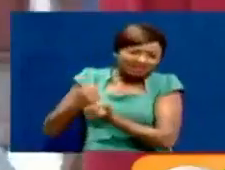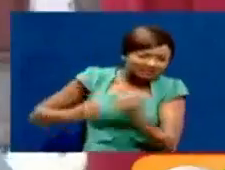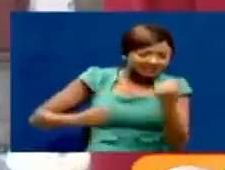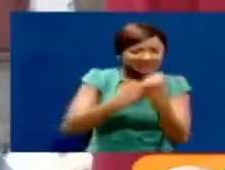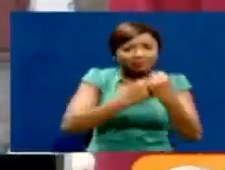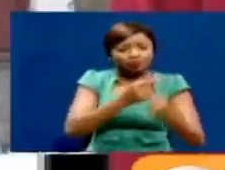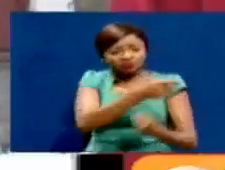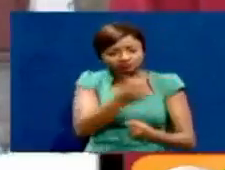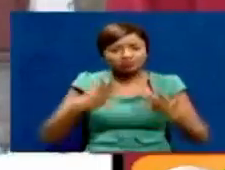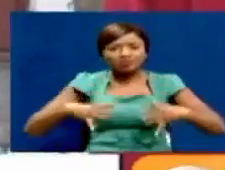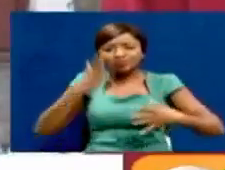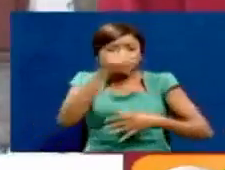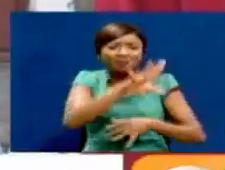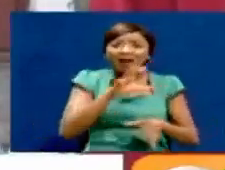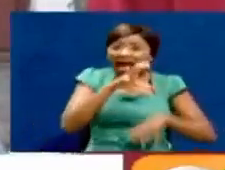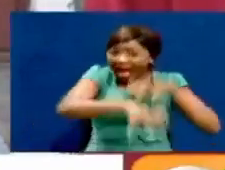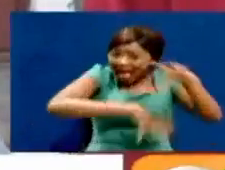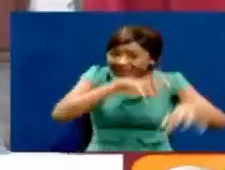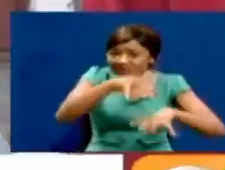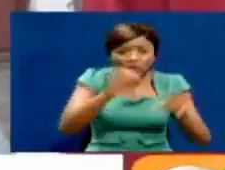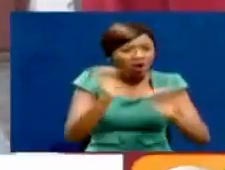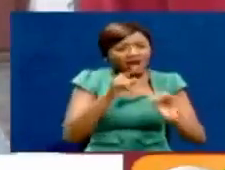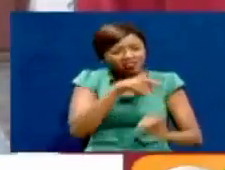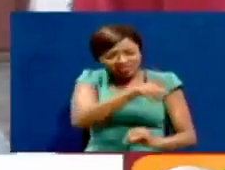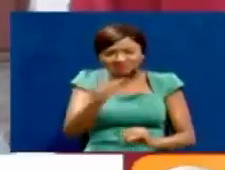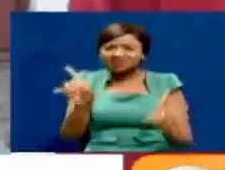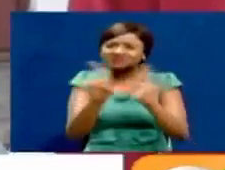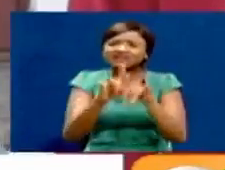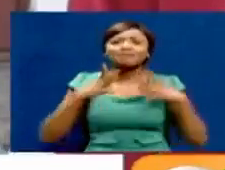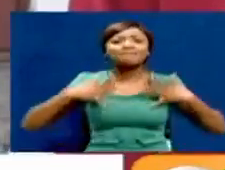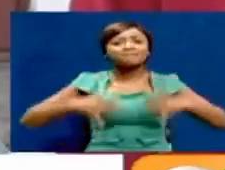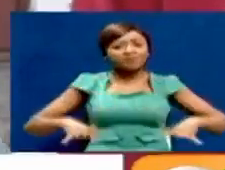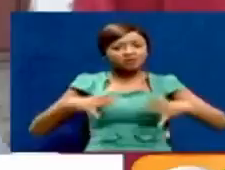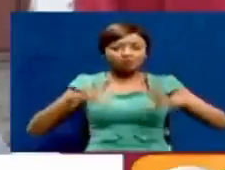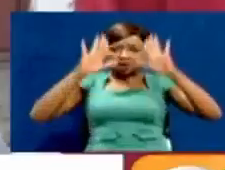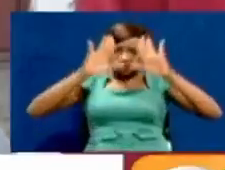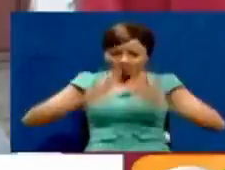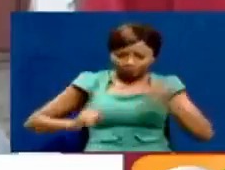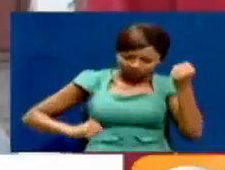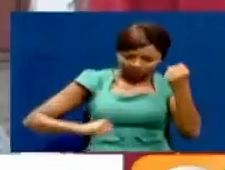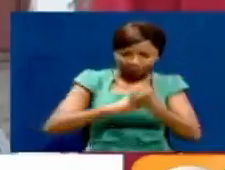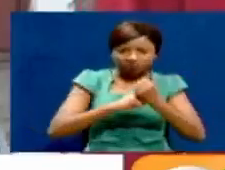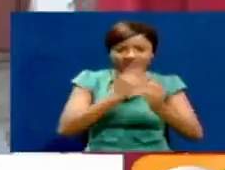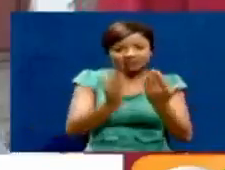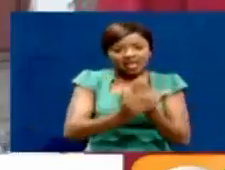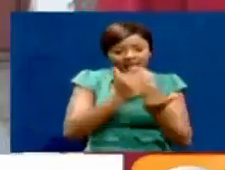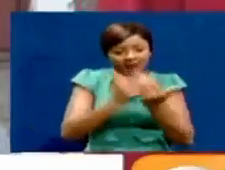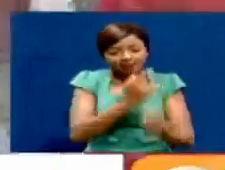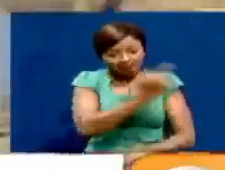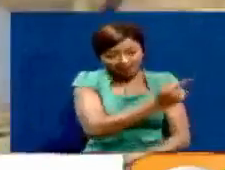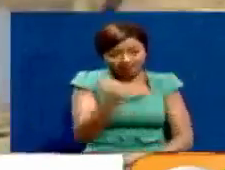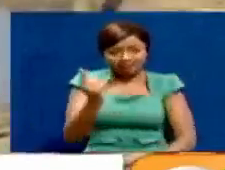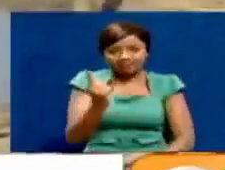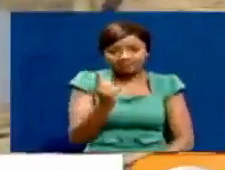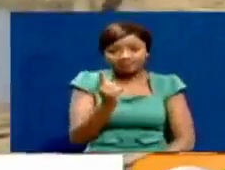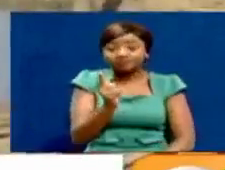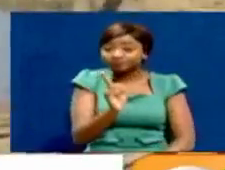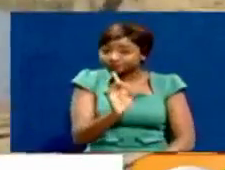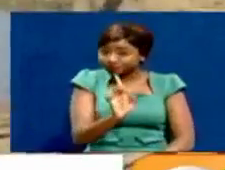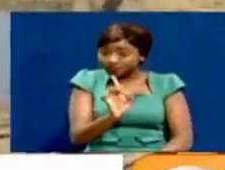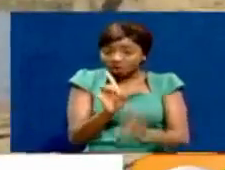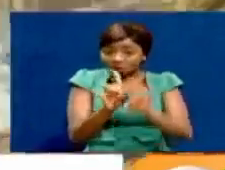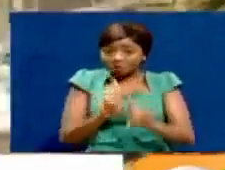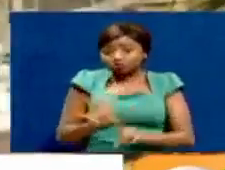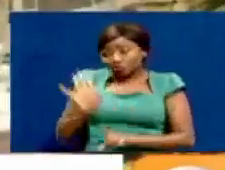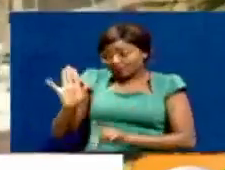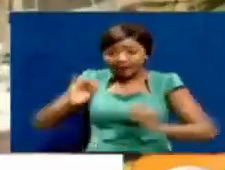ati ni wanyama tu. Wavuvi pia ni binadamu. Ni lazima waangalie vizuri sana katika sehemu ya bahari. Even though